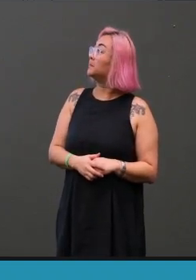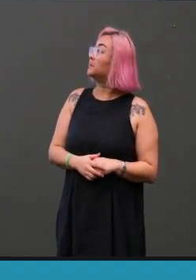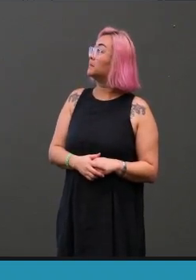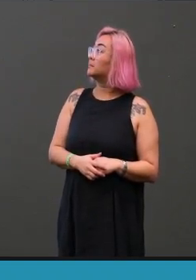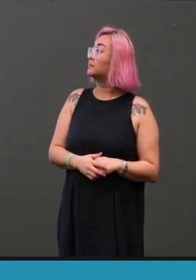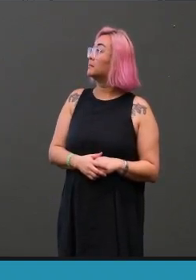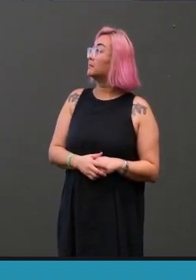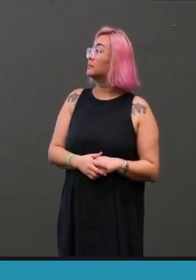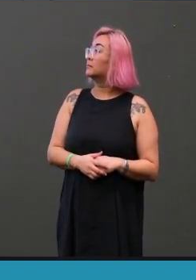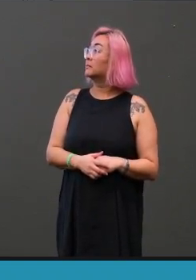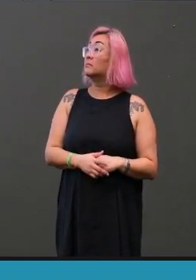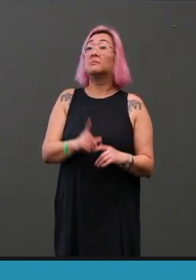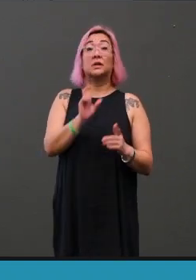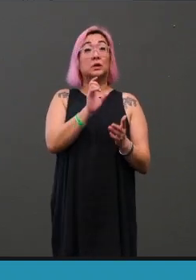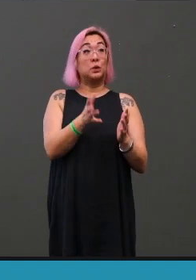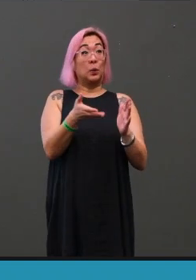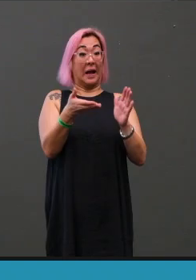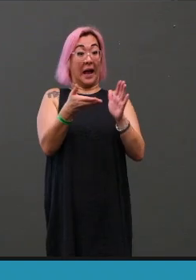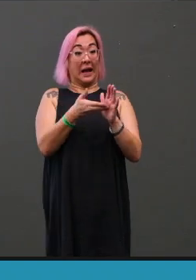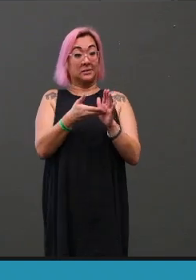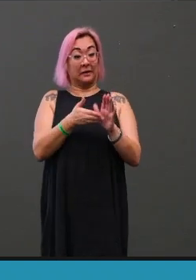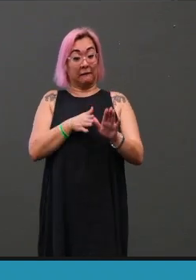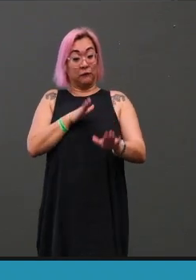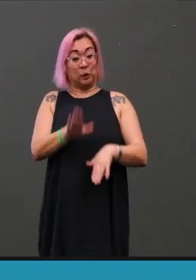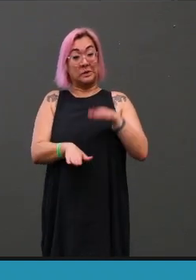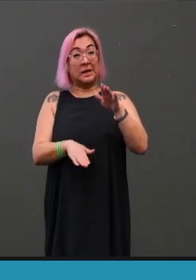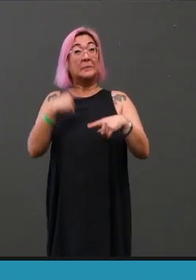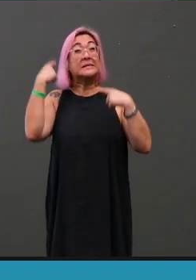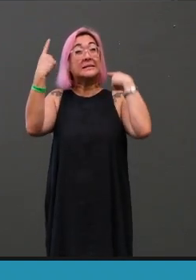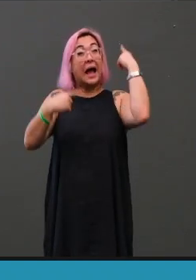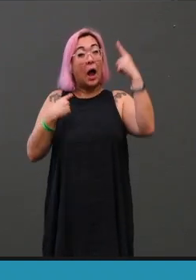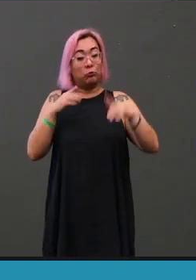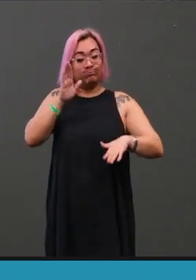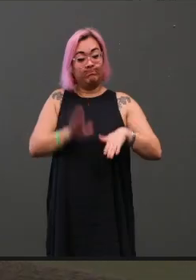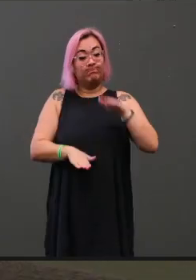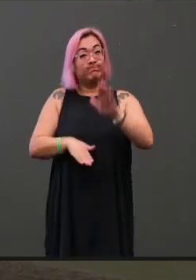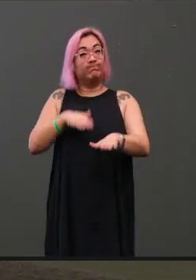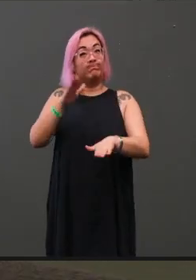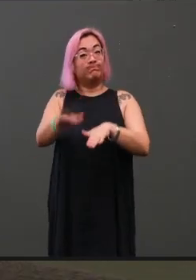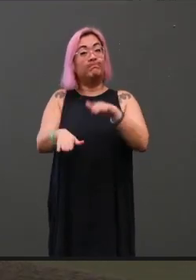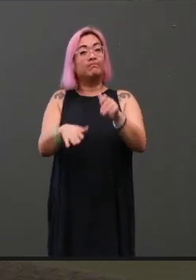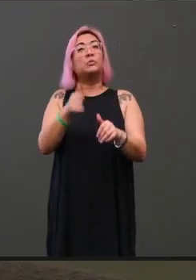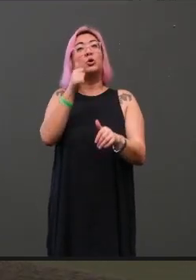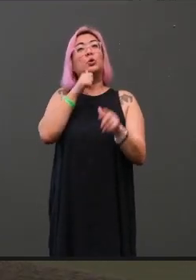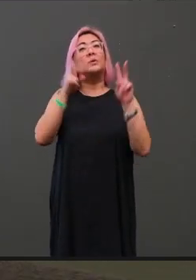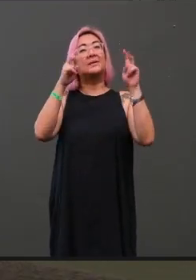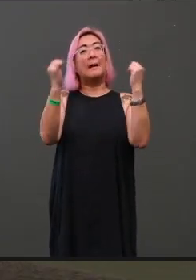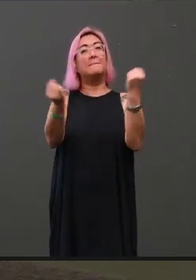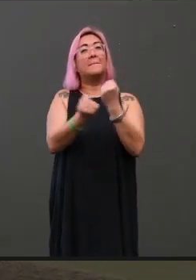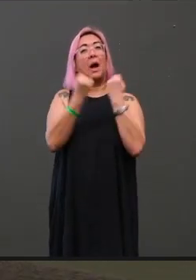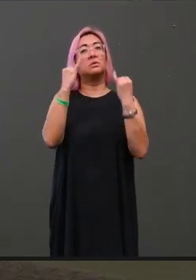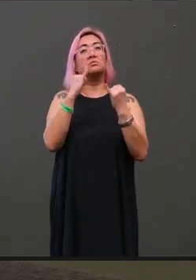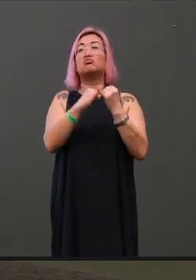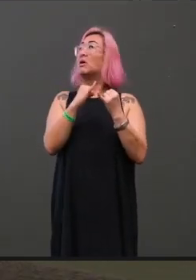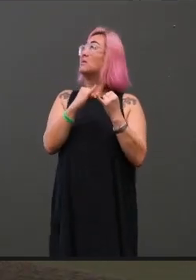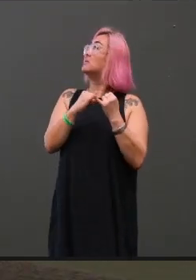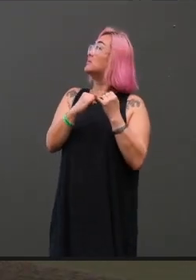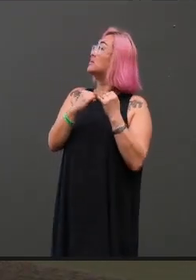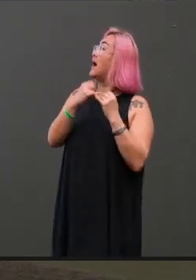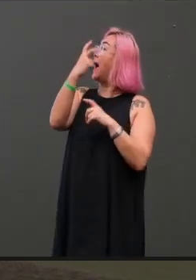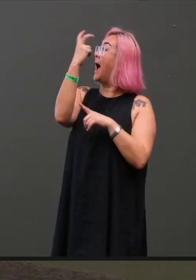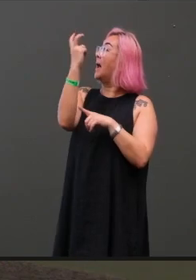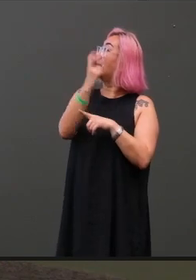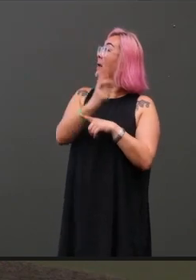would trigger as part of the character's walk animation using Power Sprite Animator, which is a tool on the right there, which I highly recommend if you're